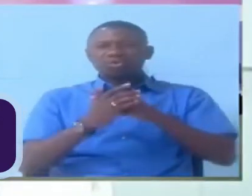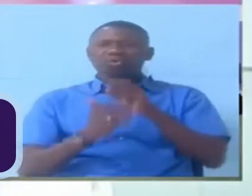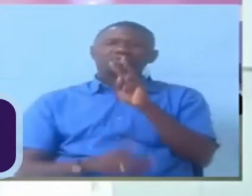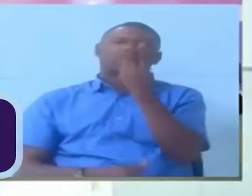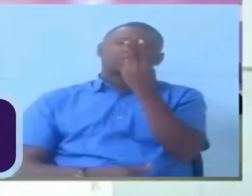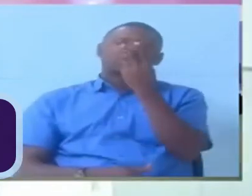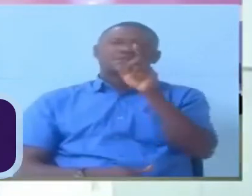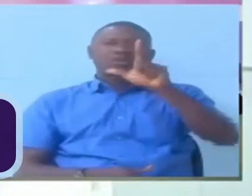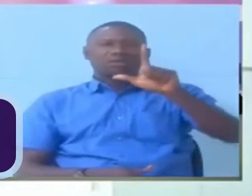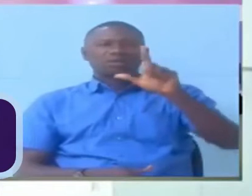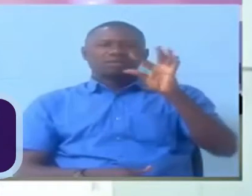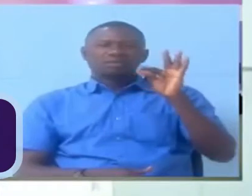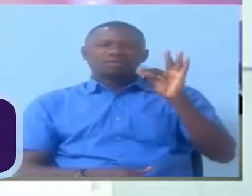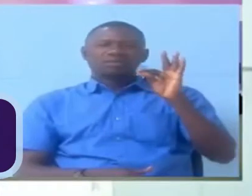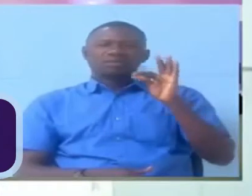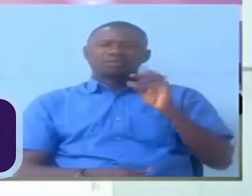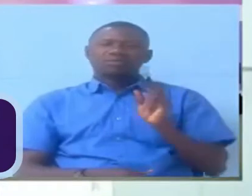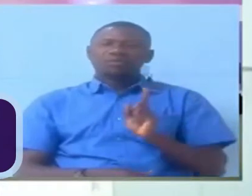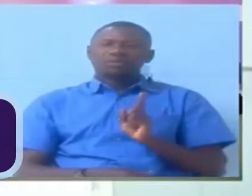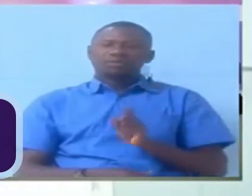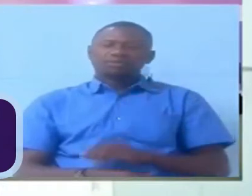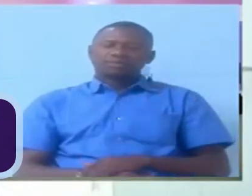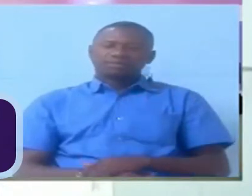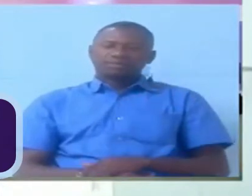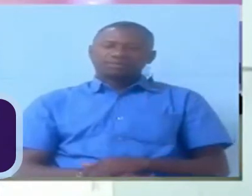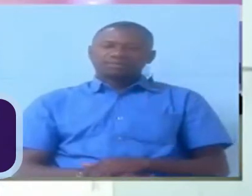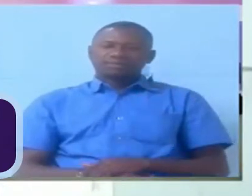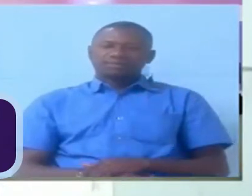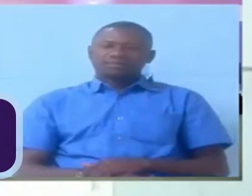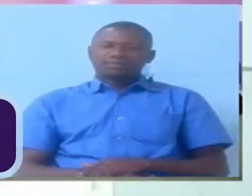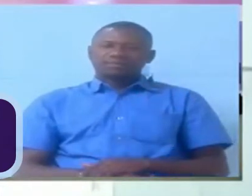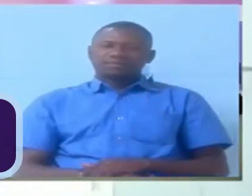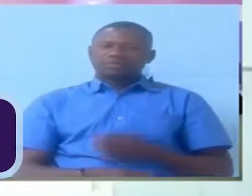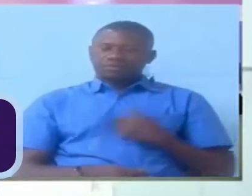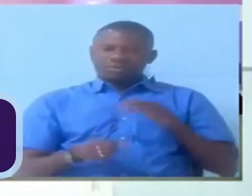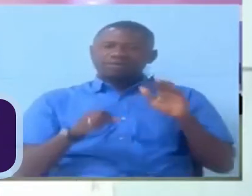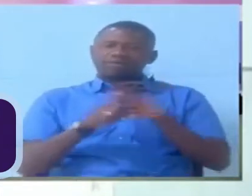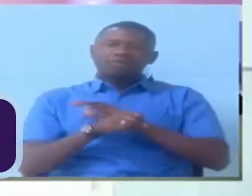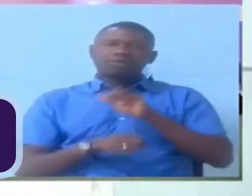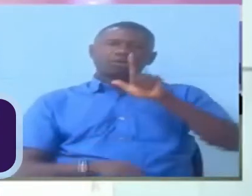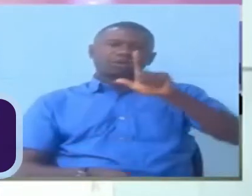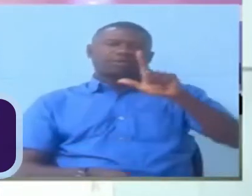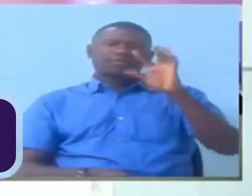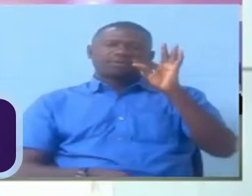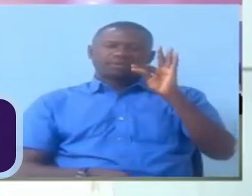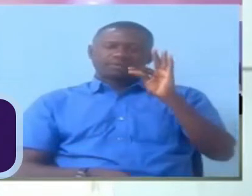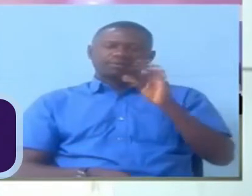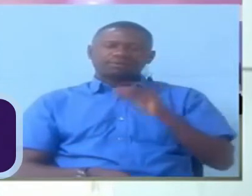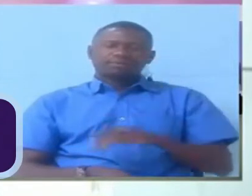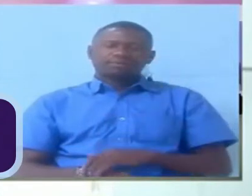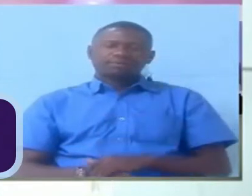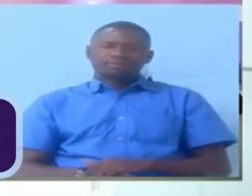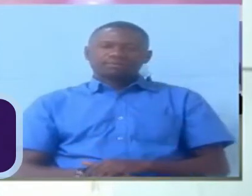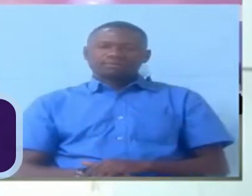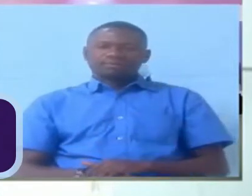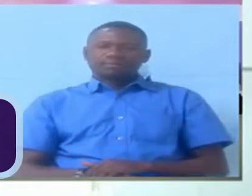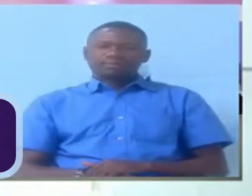long as staff sergeant? Atara ye ibe do ko la staff sergeant makamu be bulu kabrin wati